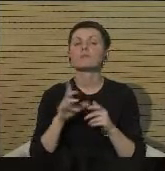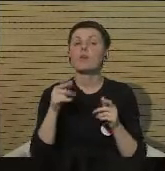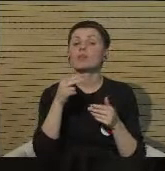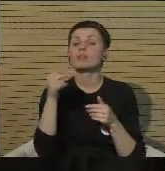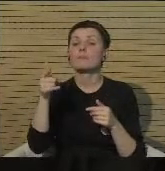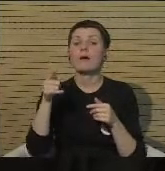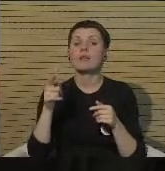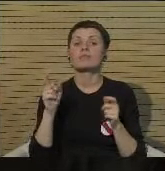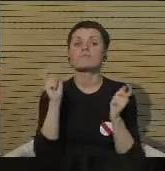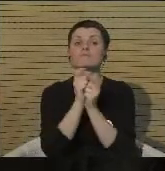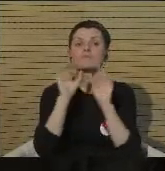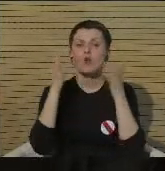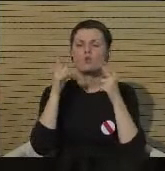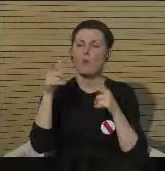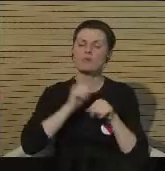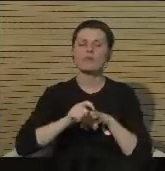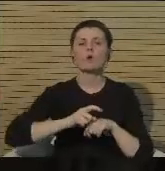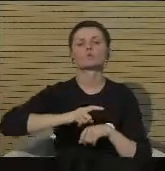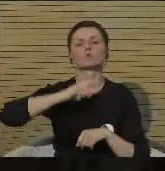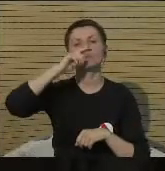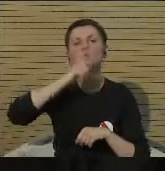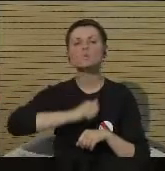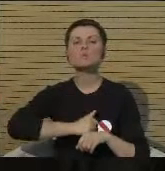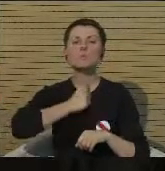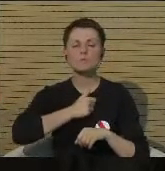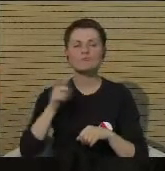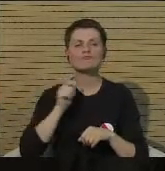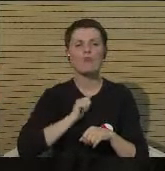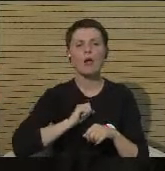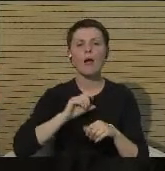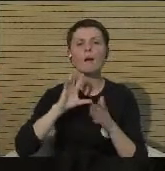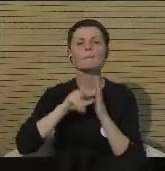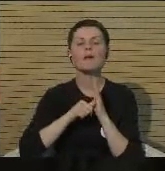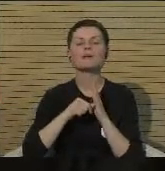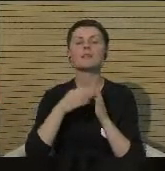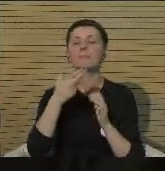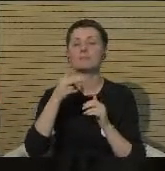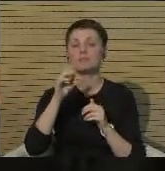So during one of the media pieces,